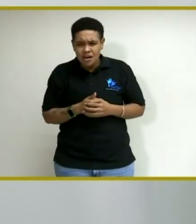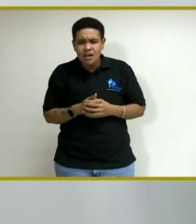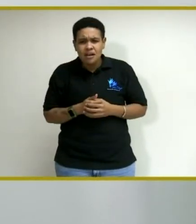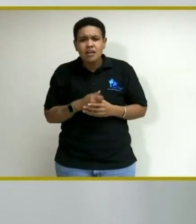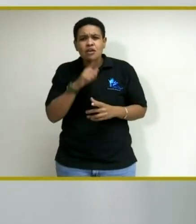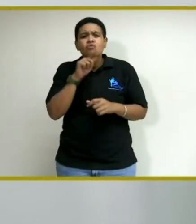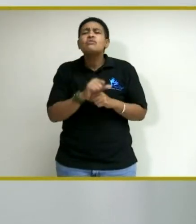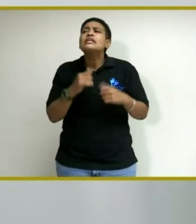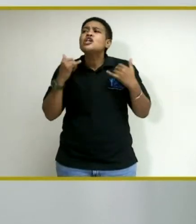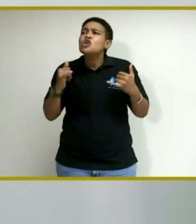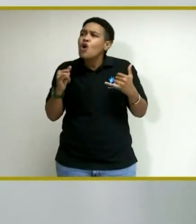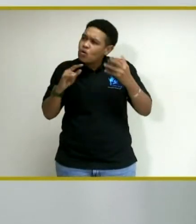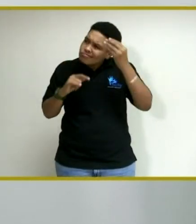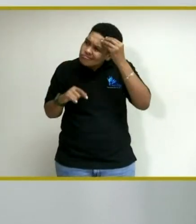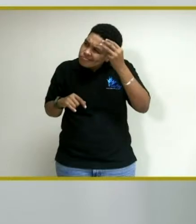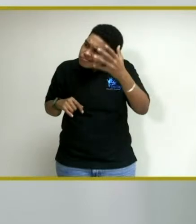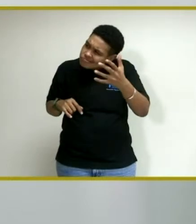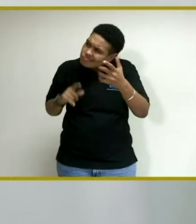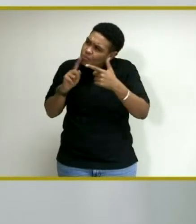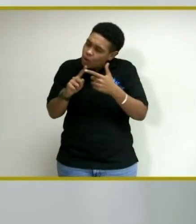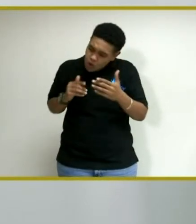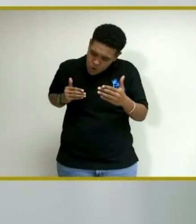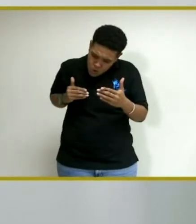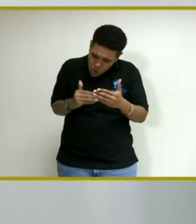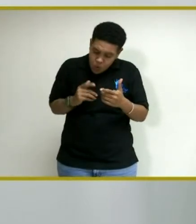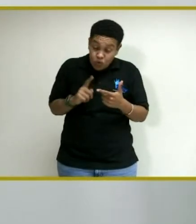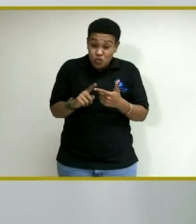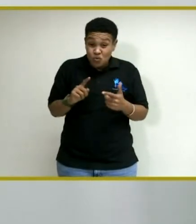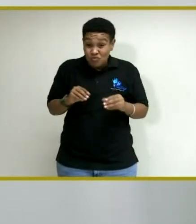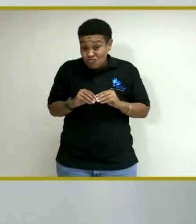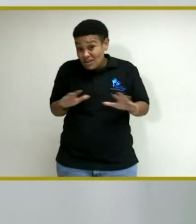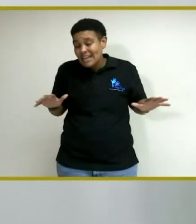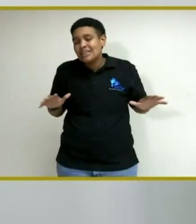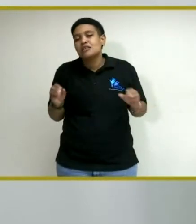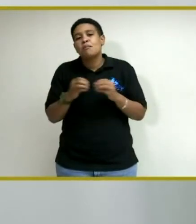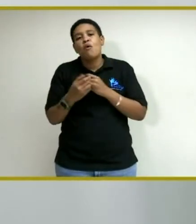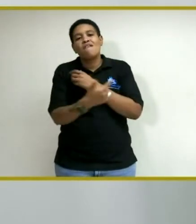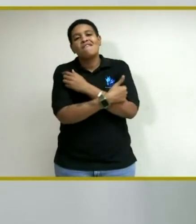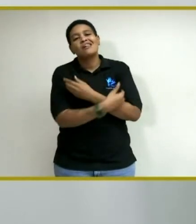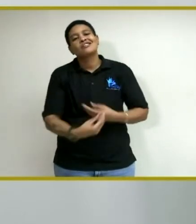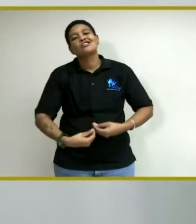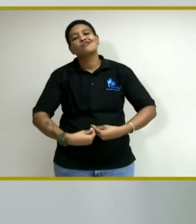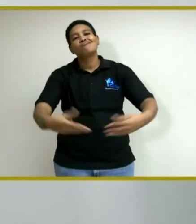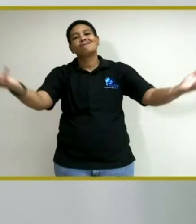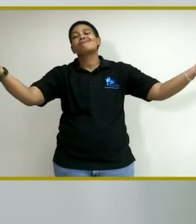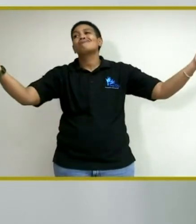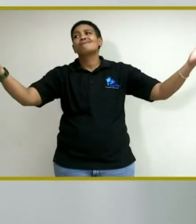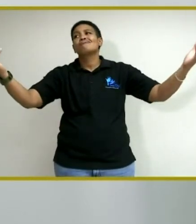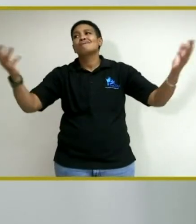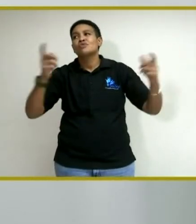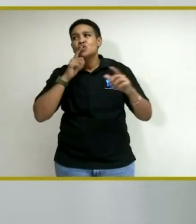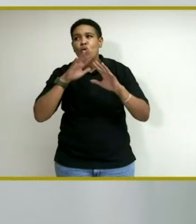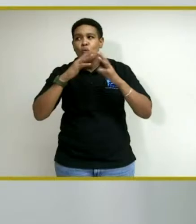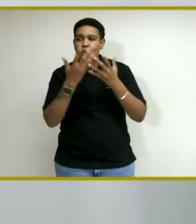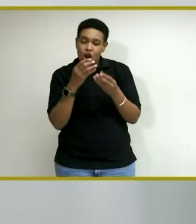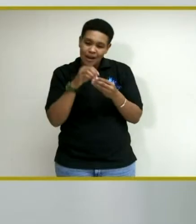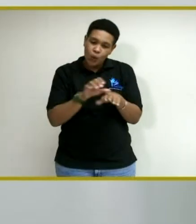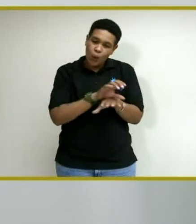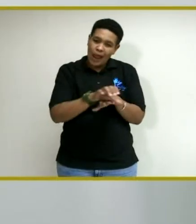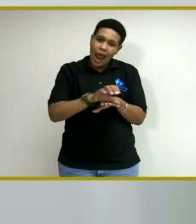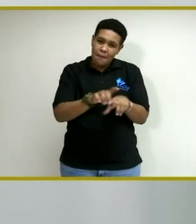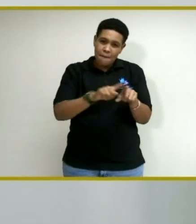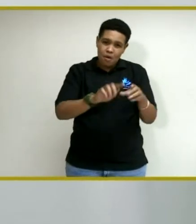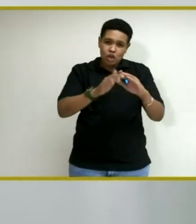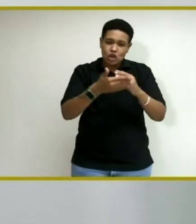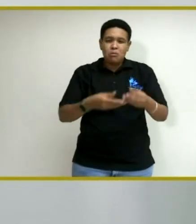now signaling and getting closer to releasing vaccines to parts of the world, including the Caribbean and